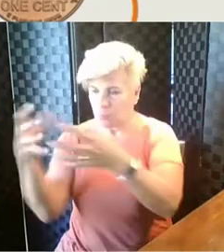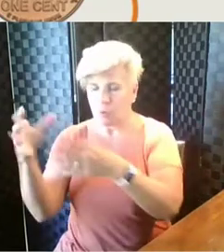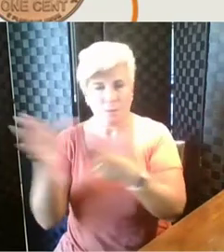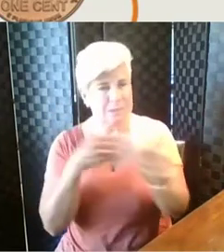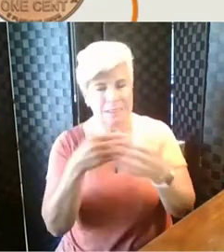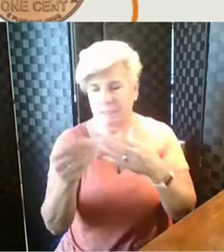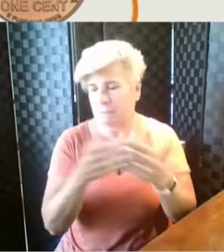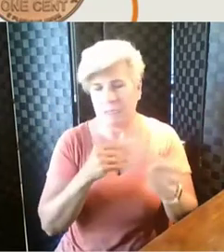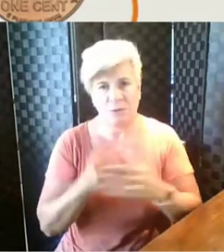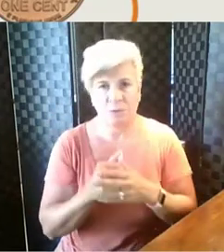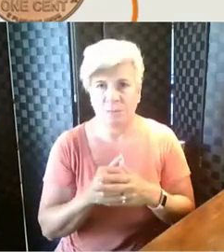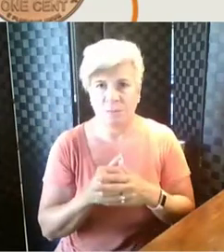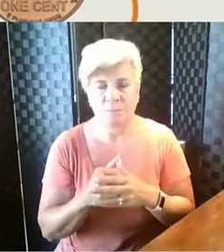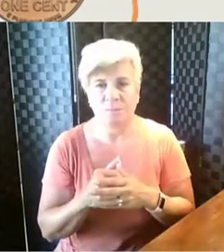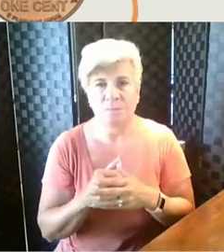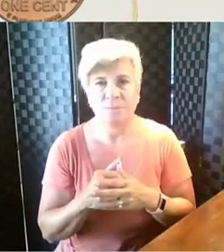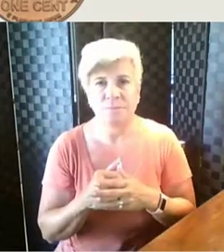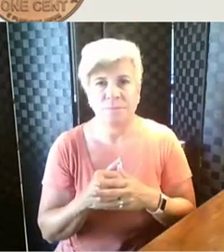get the same sum.